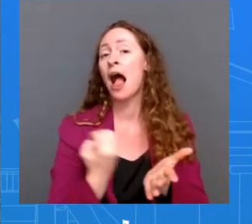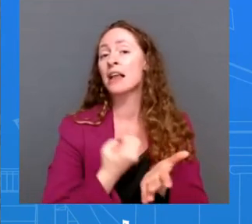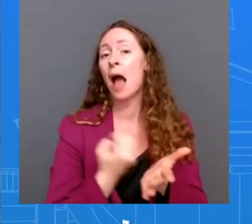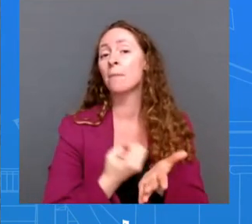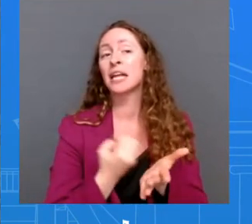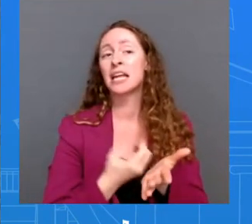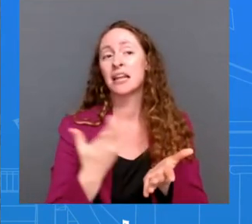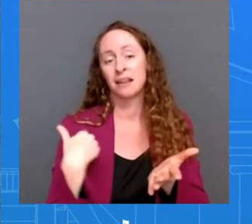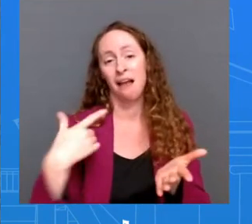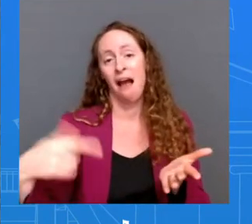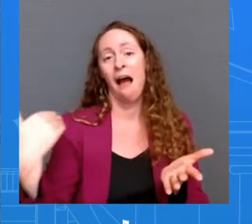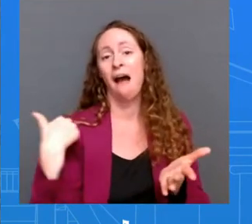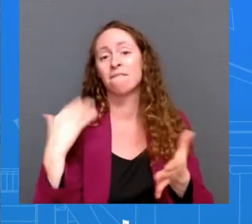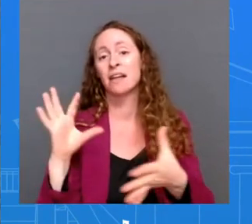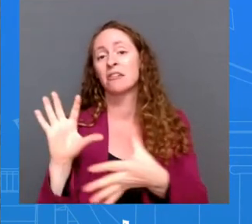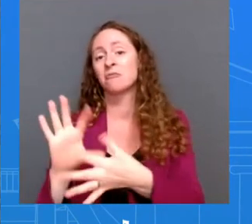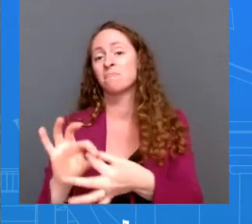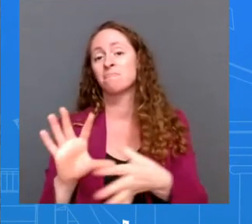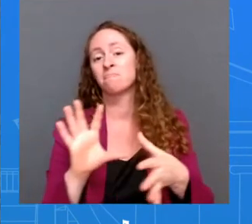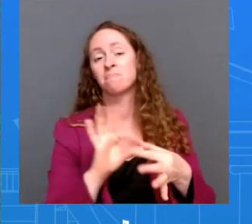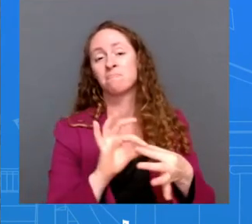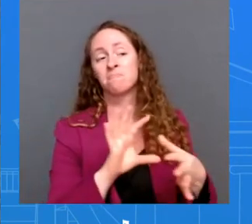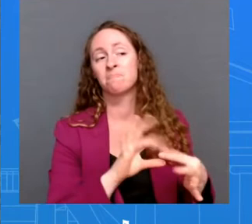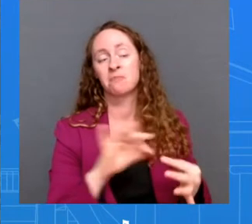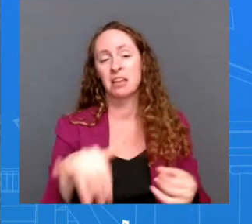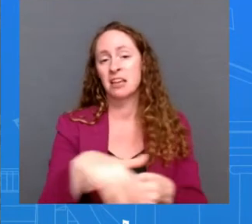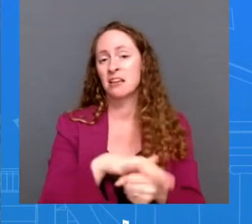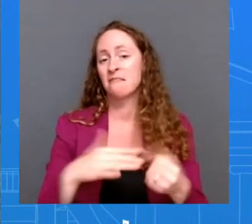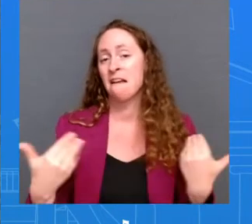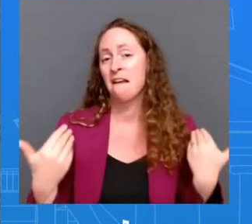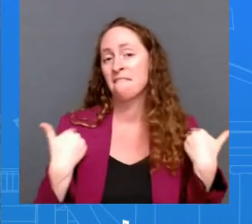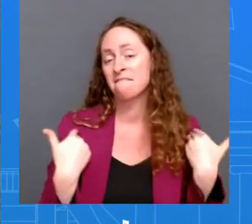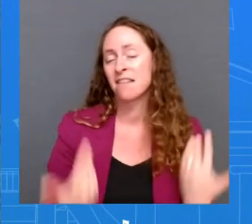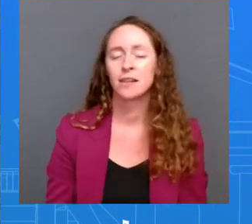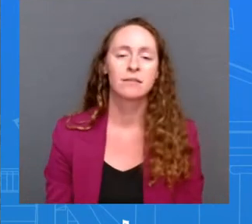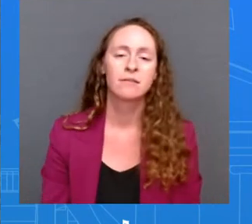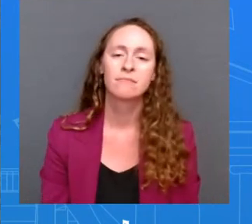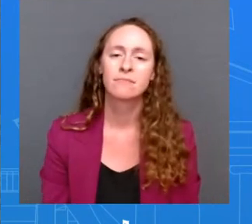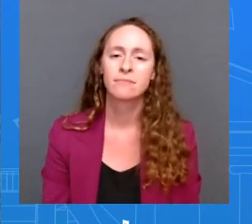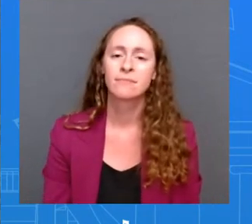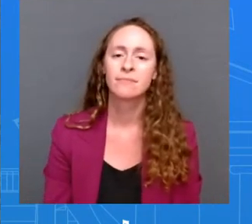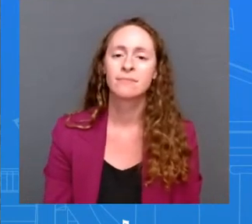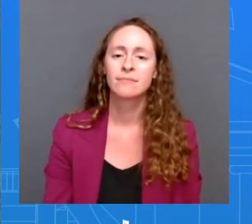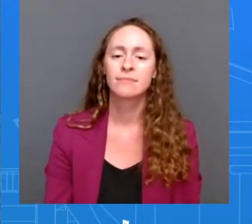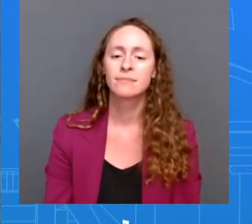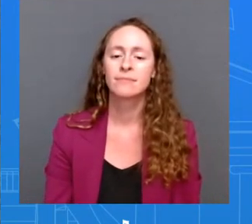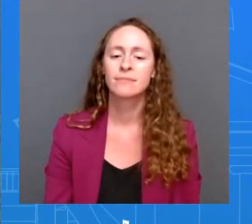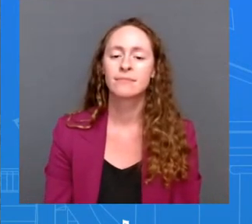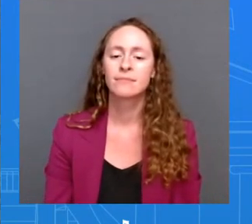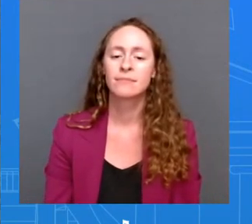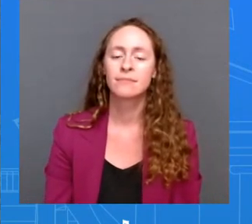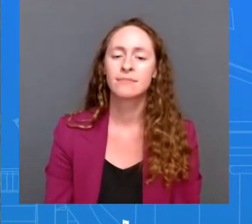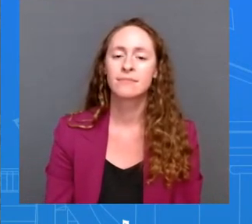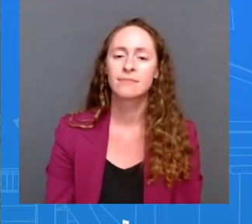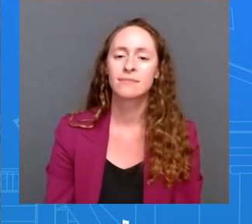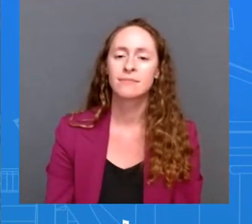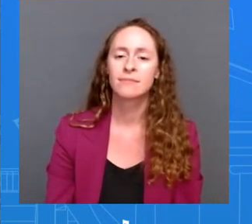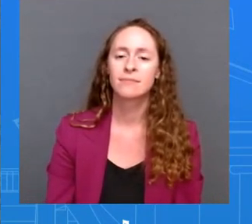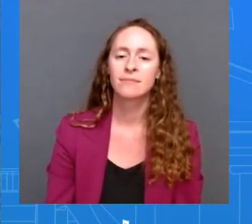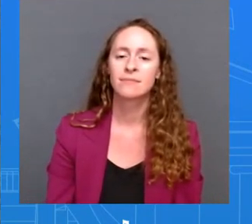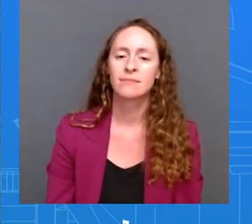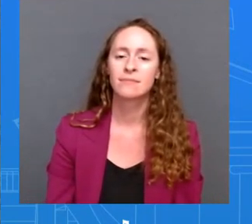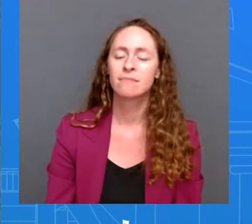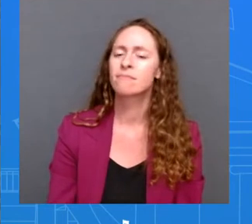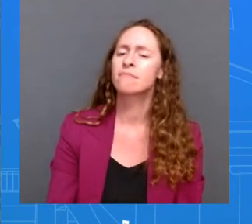States can bring to bear if we feel like we need to. But here's the thing. We shouldn't need to do it. And it shouldn't come